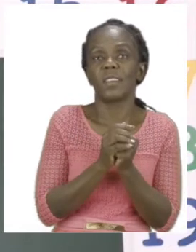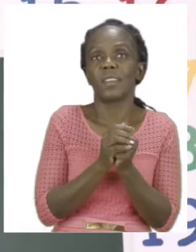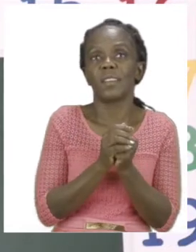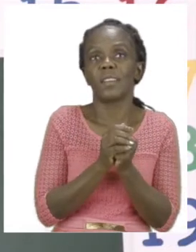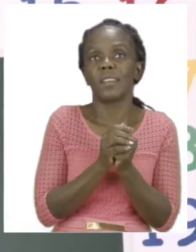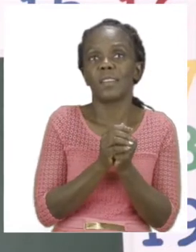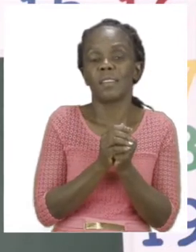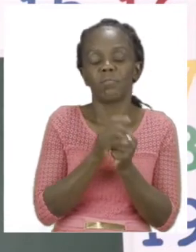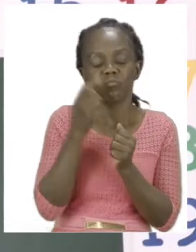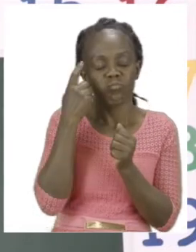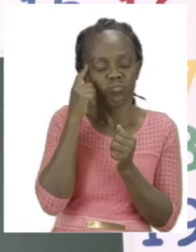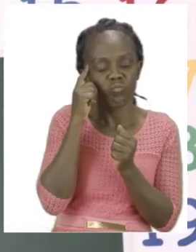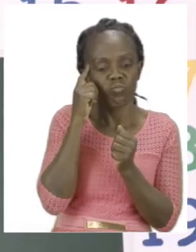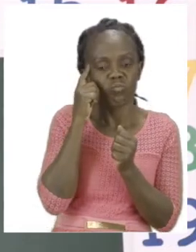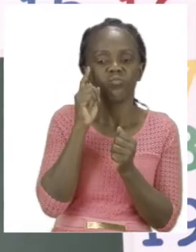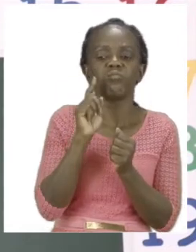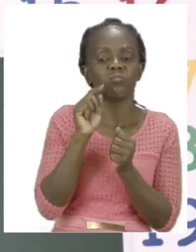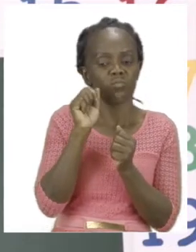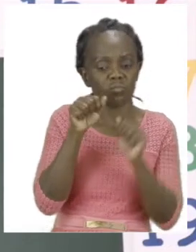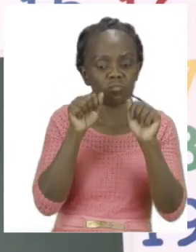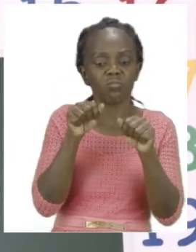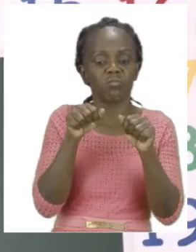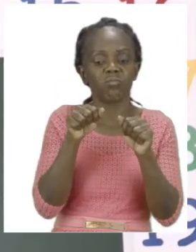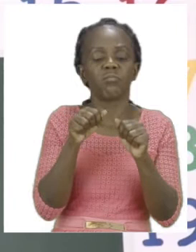number 3. What do you think?